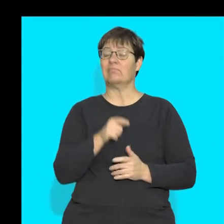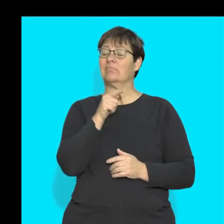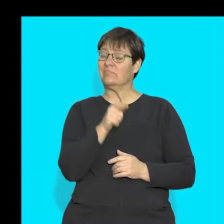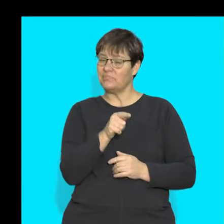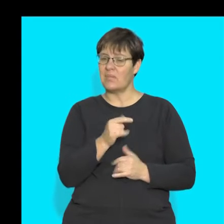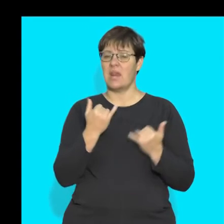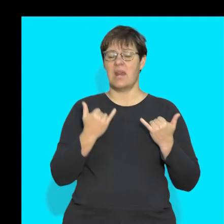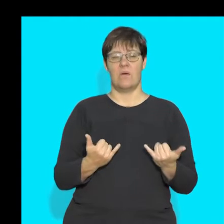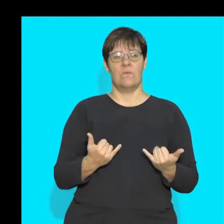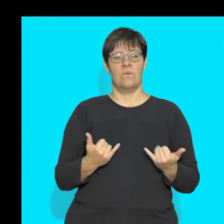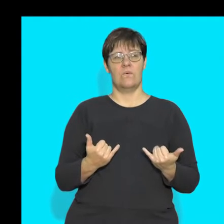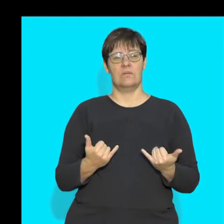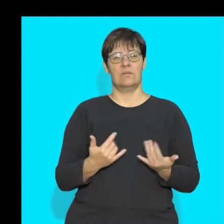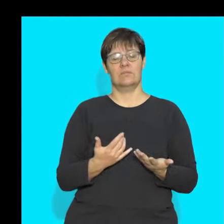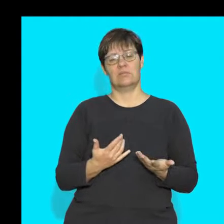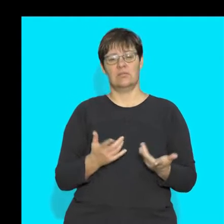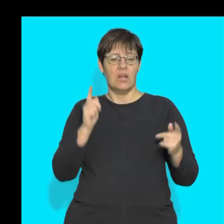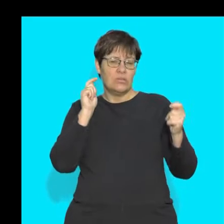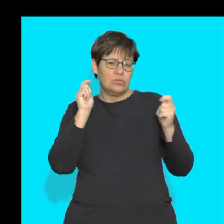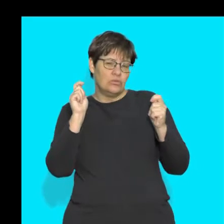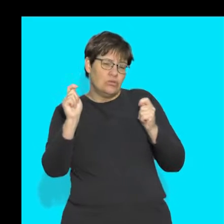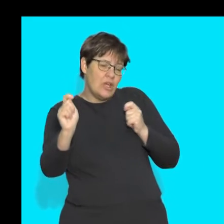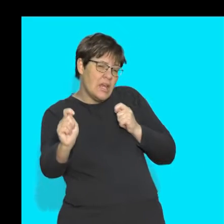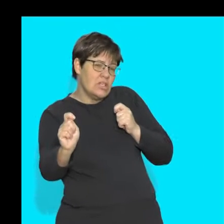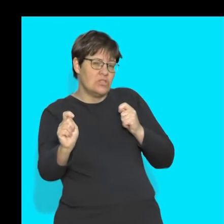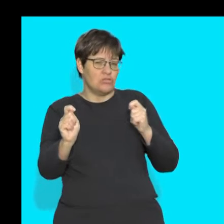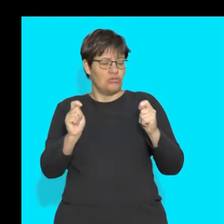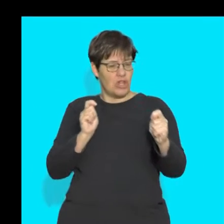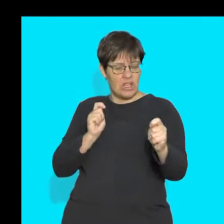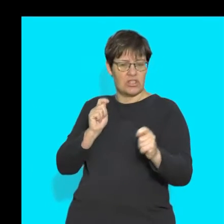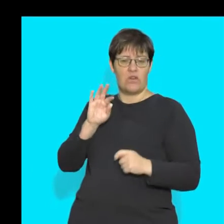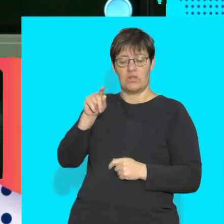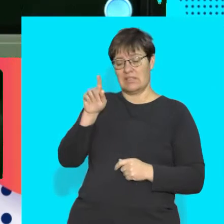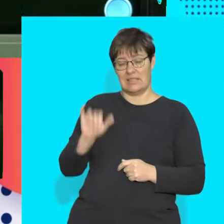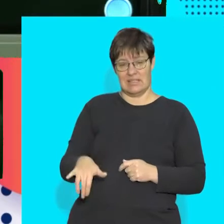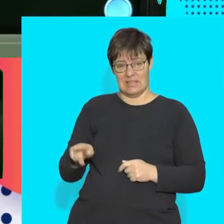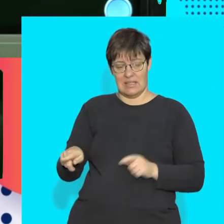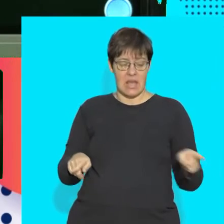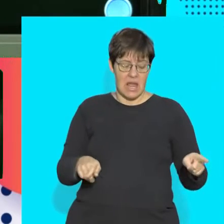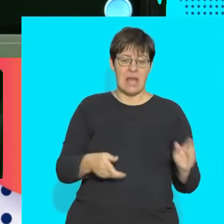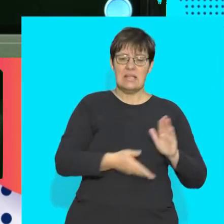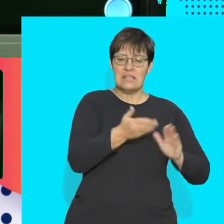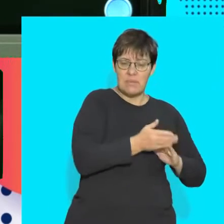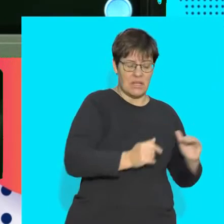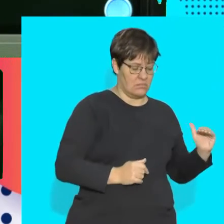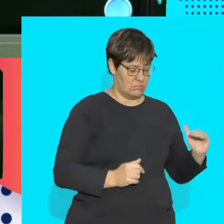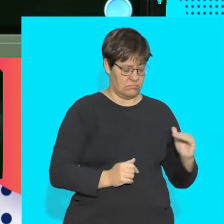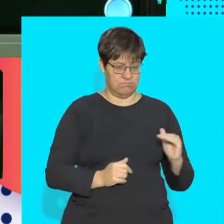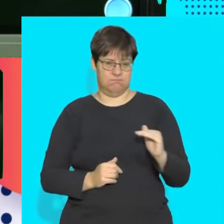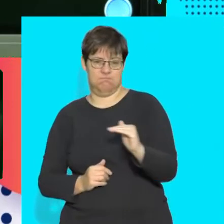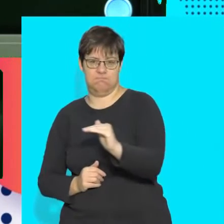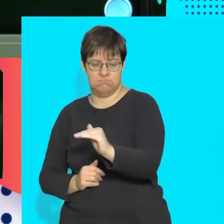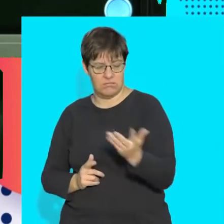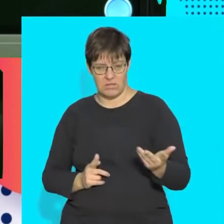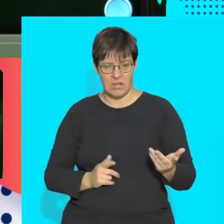happens when we have changing velocity and changing speed. So it's not the same the